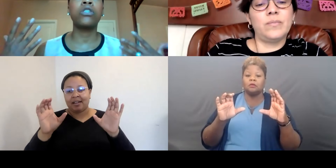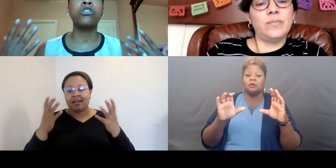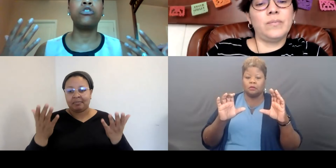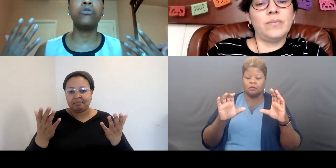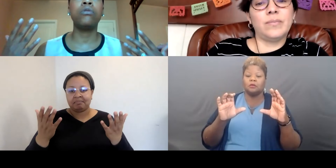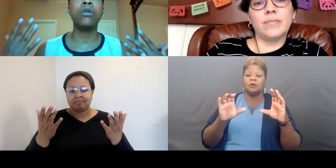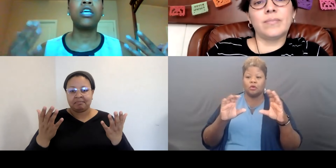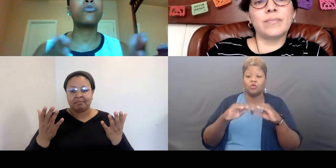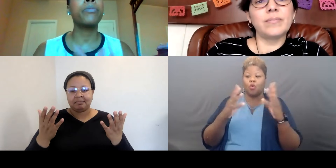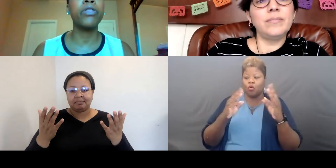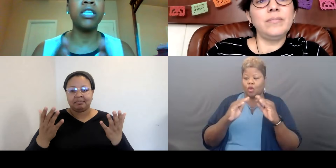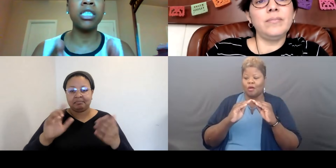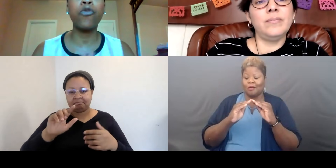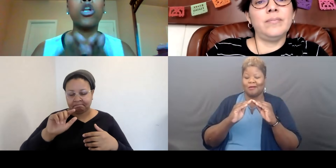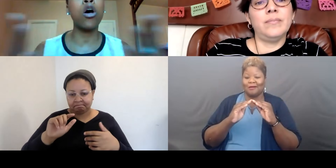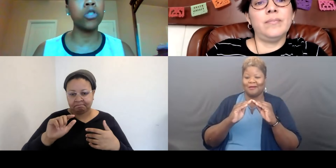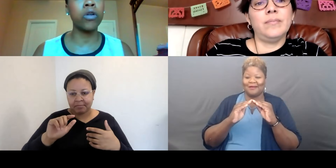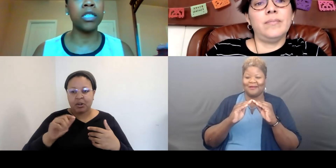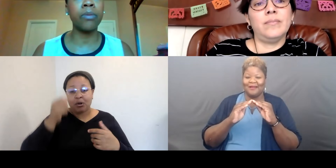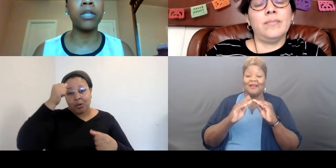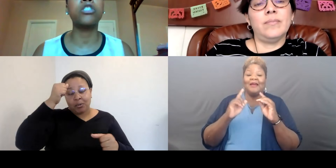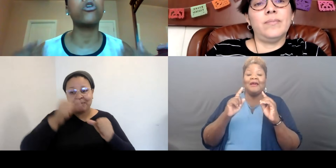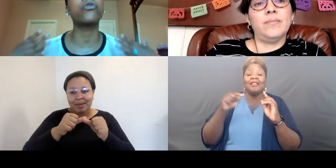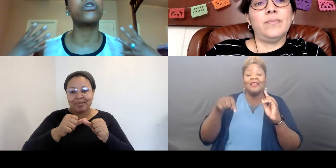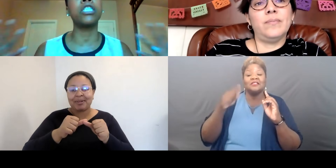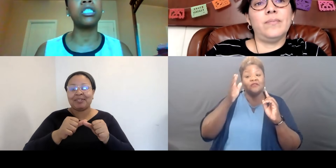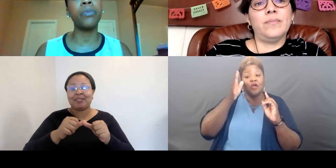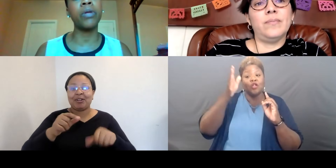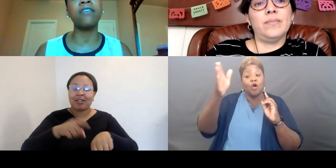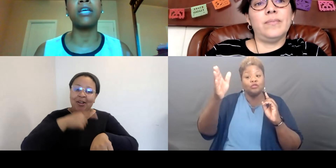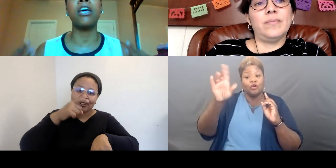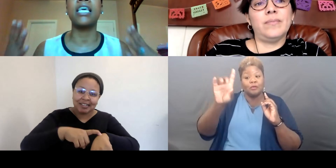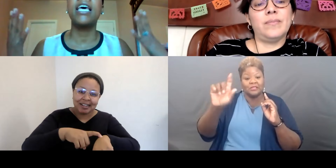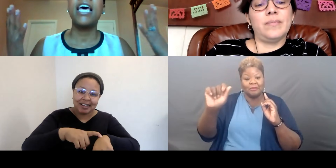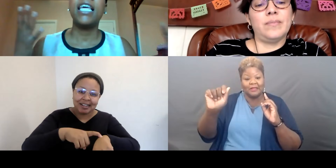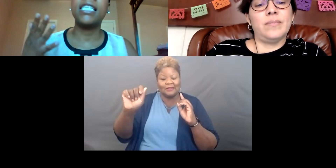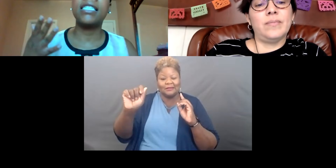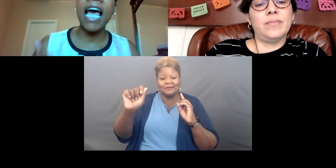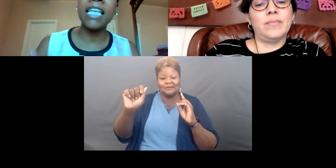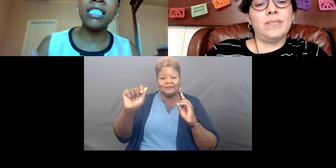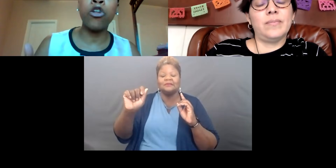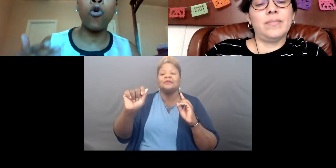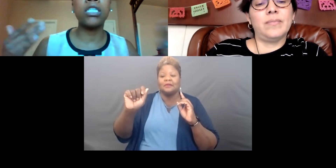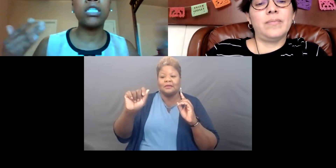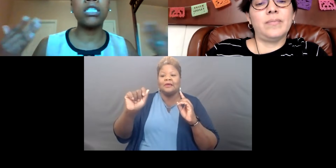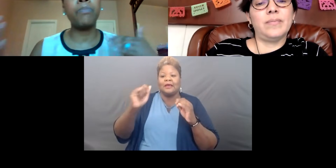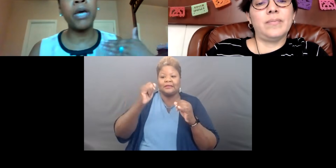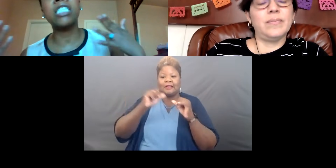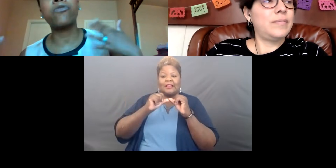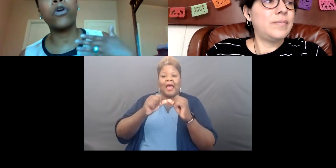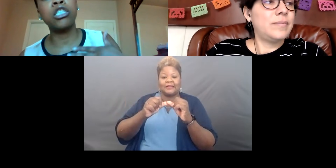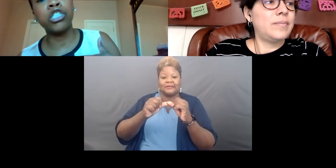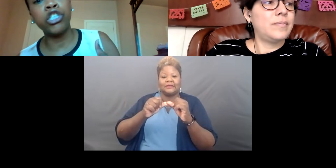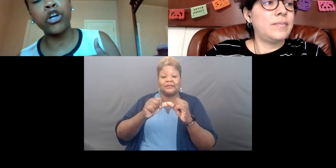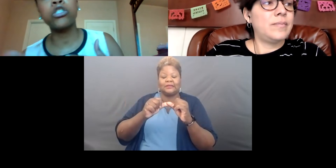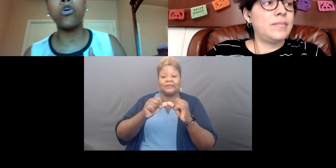no longer because remember this is for long-term disability. So your disability is lasting or is expected